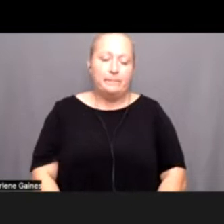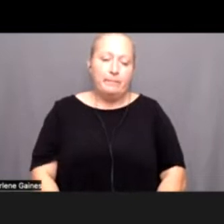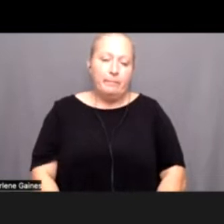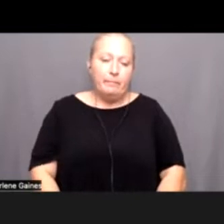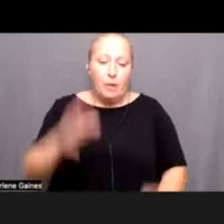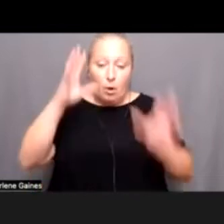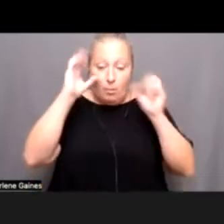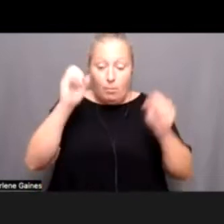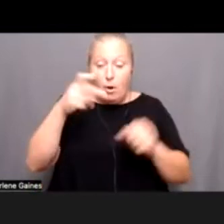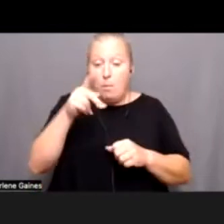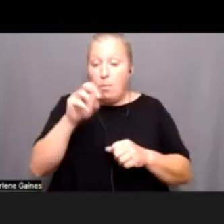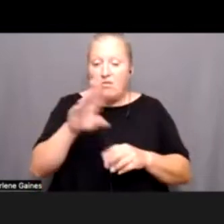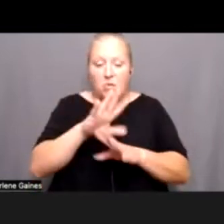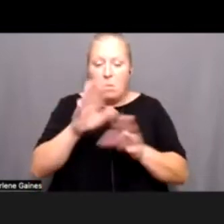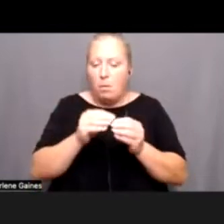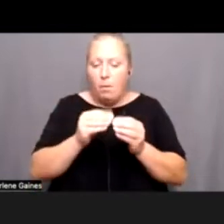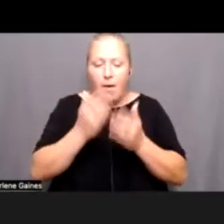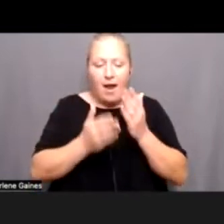President Proctor, we have no other hands for public comment.